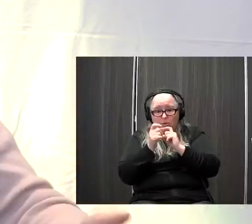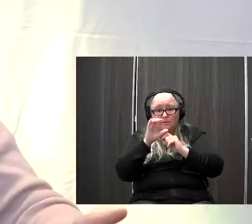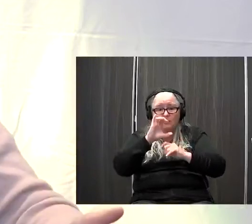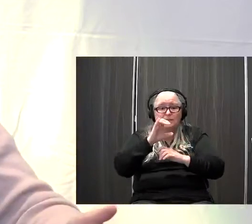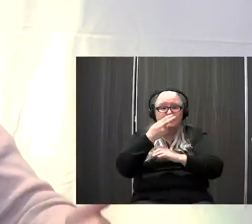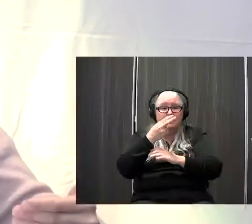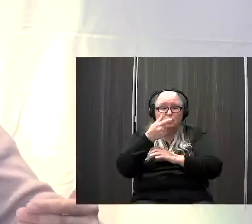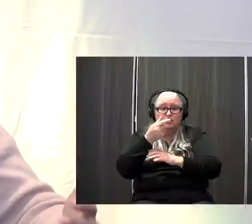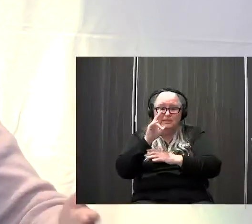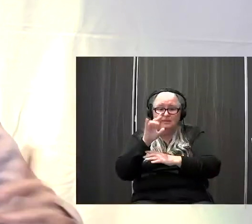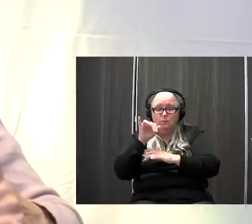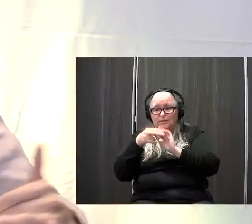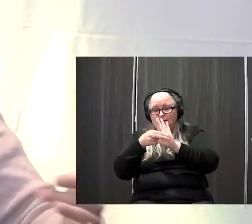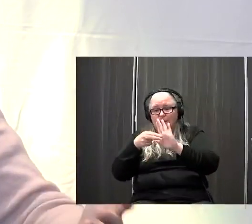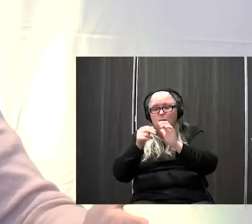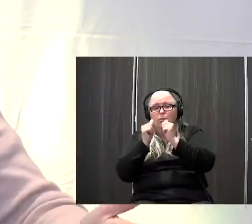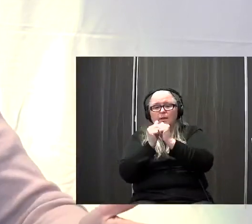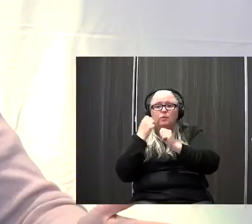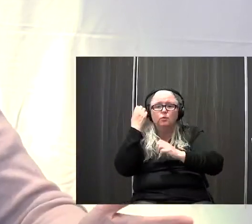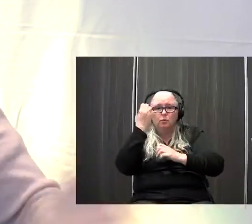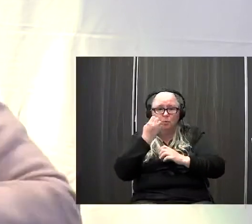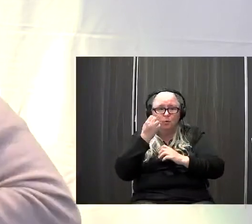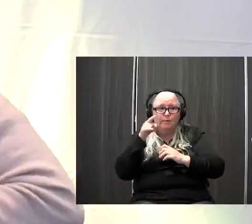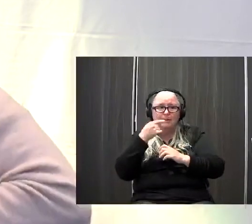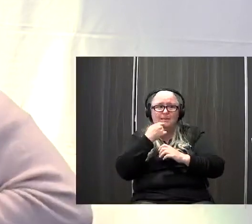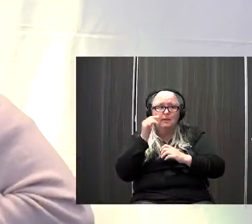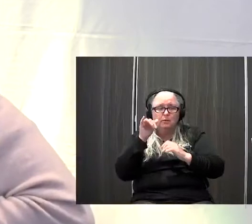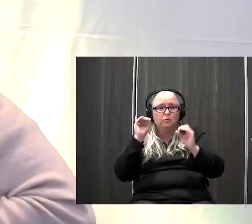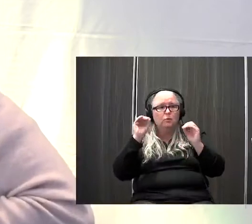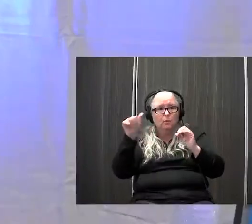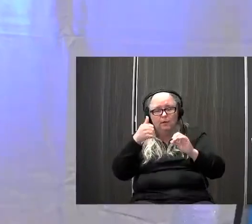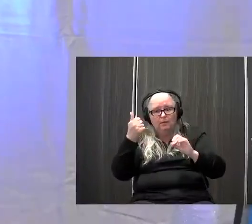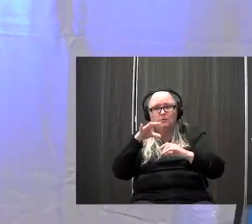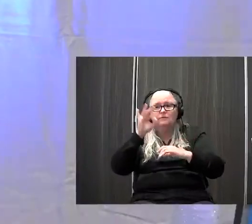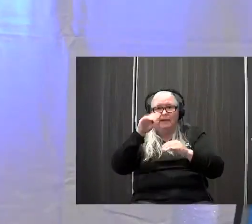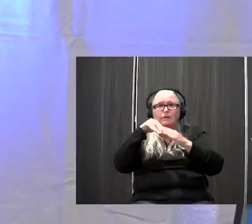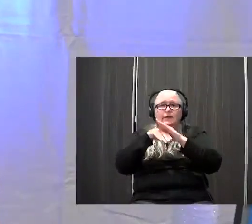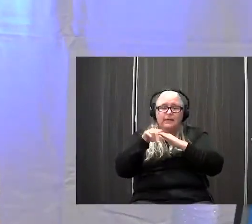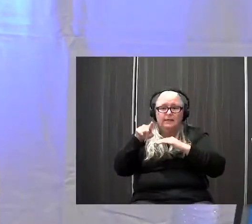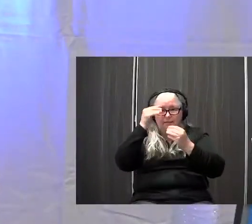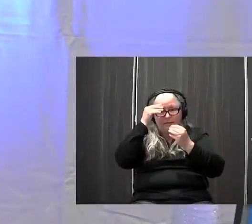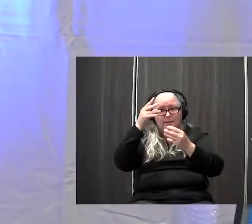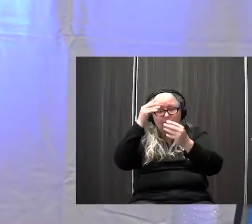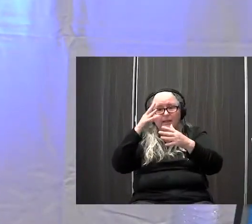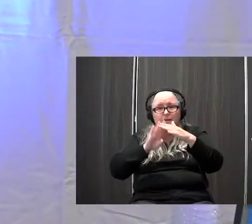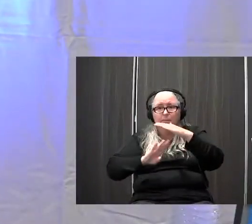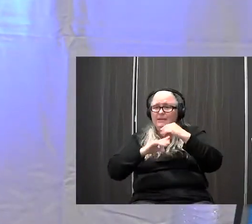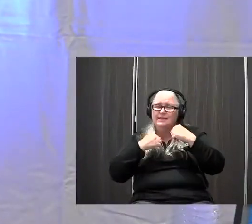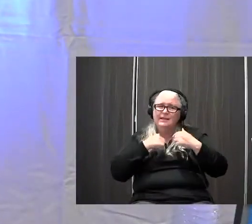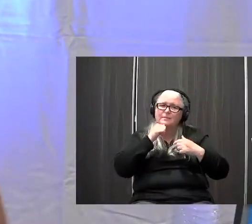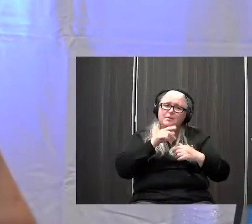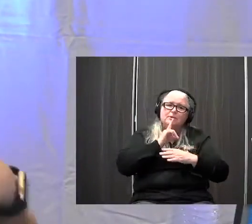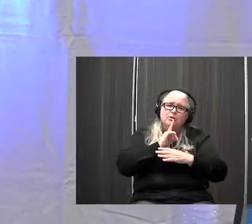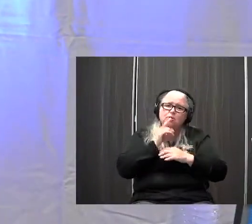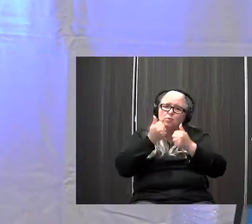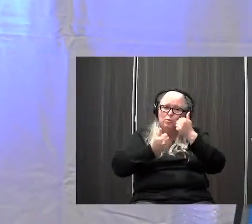diagnosed in Europe, and they said that there were no others found in the database. Oh, okay. So I'm not exactly sure what database they're